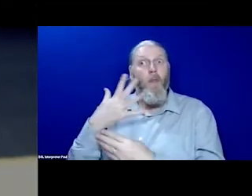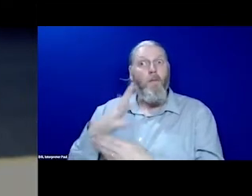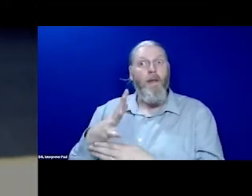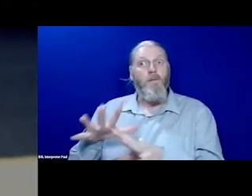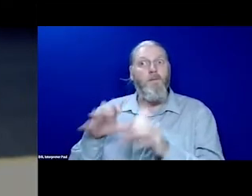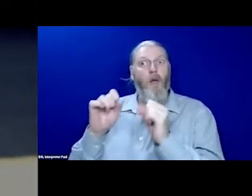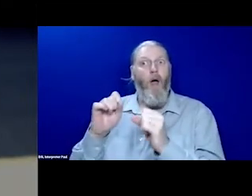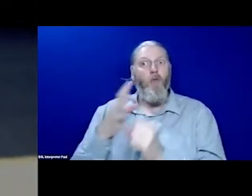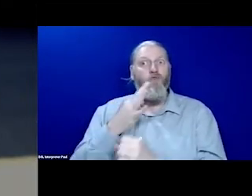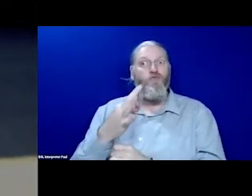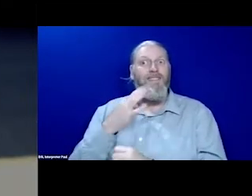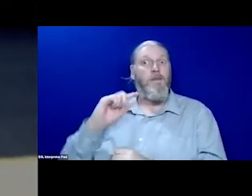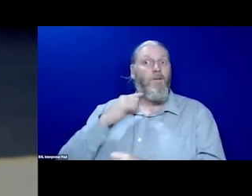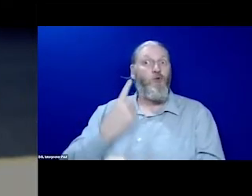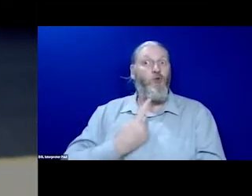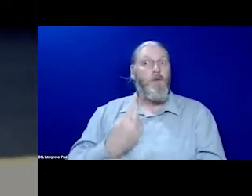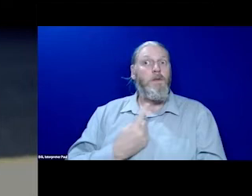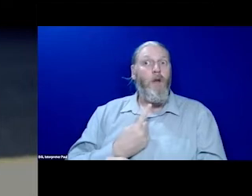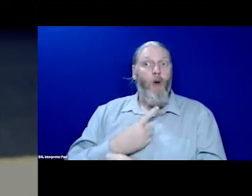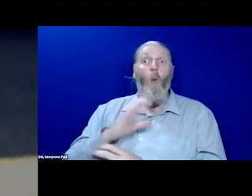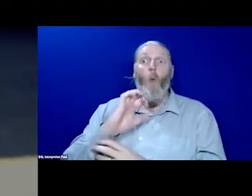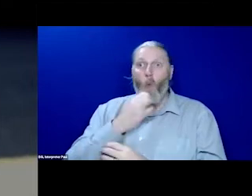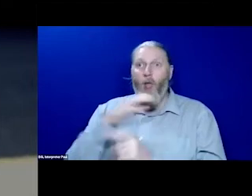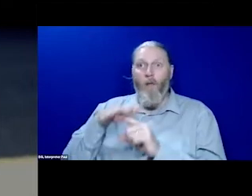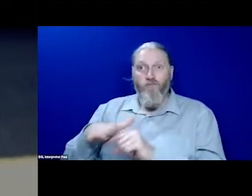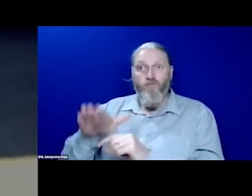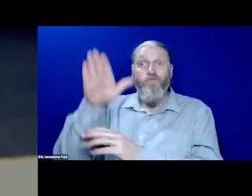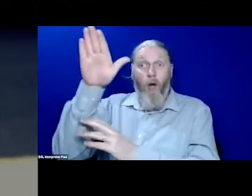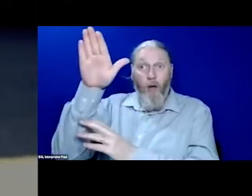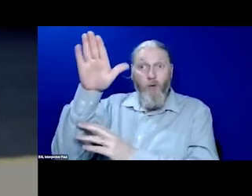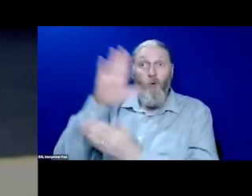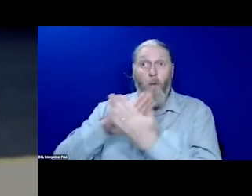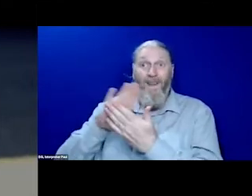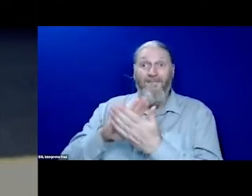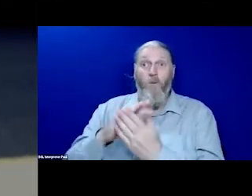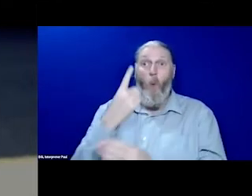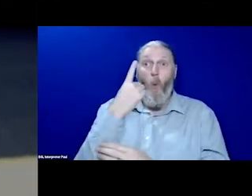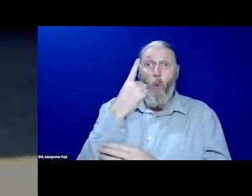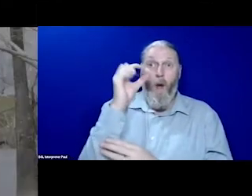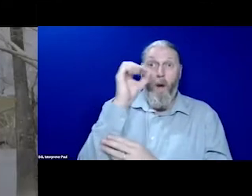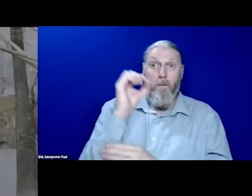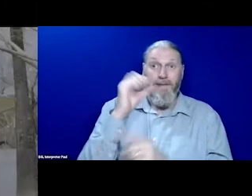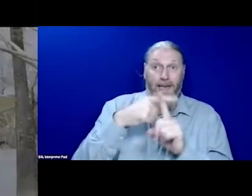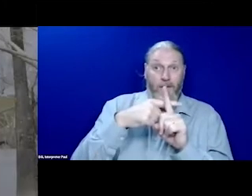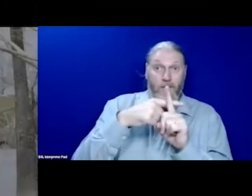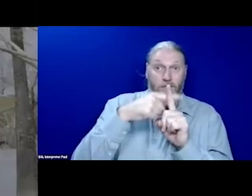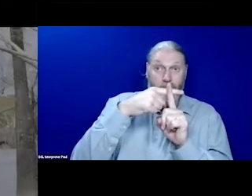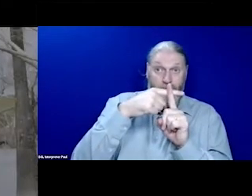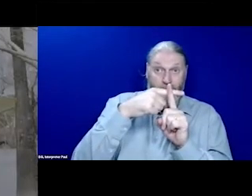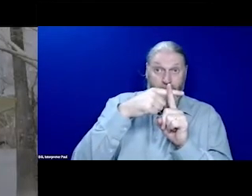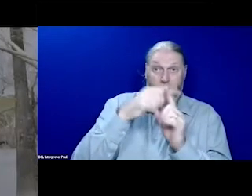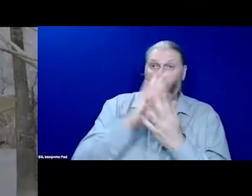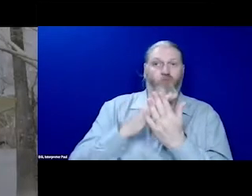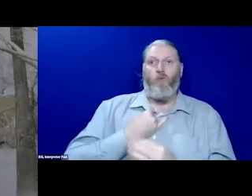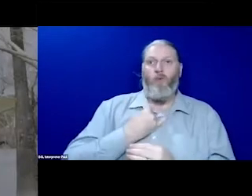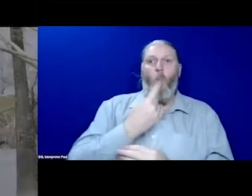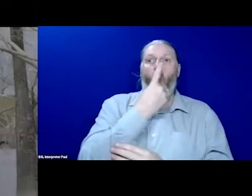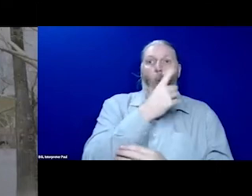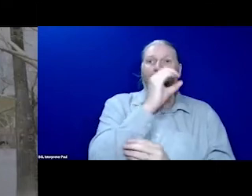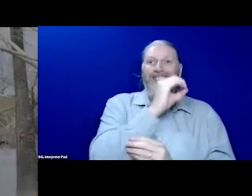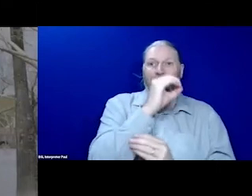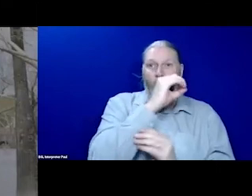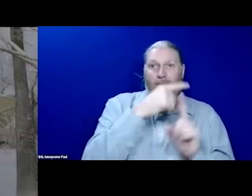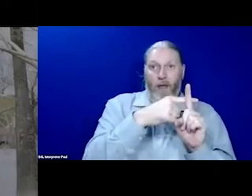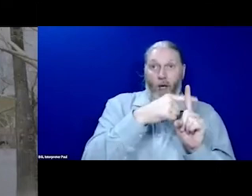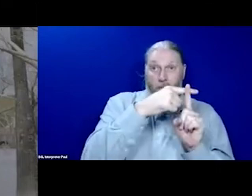So by about 1% for every 1 degree that the day is hotter. And so this has been estimated that in